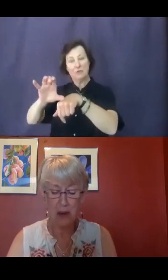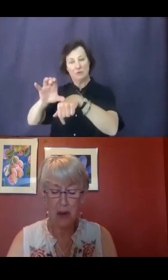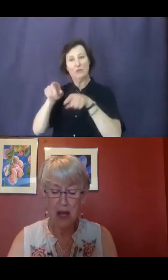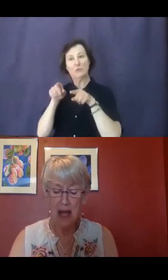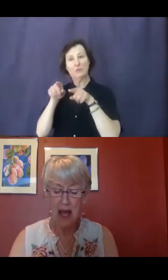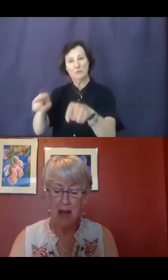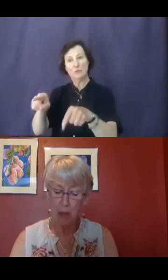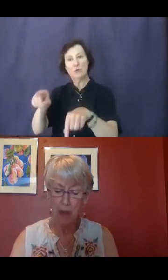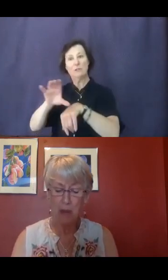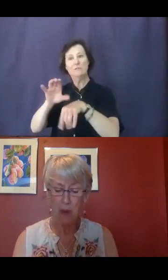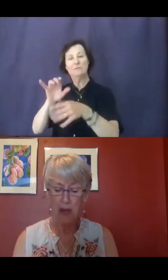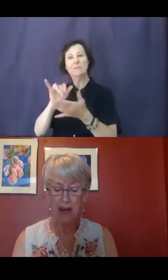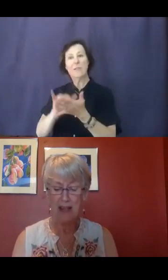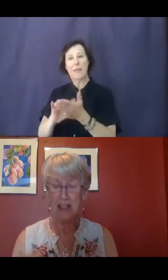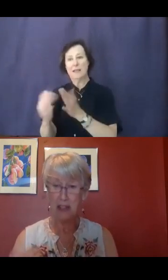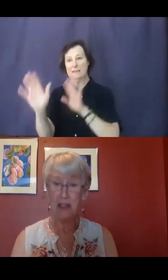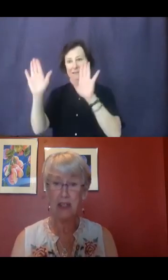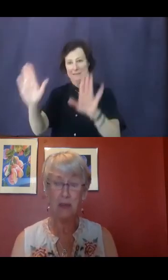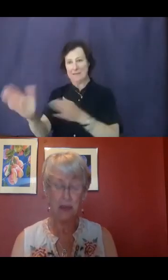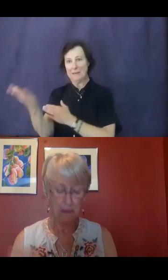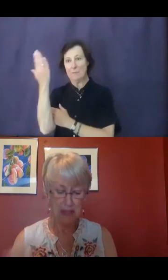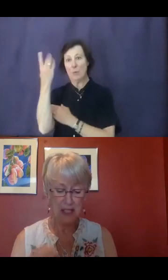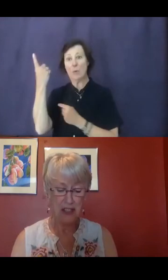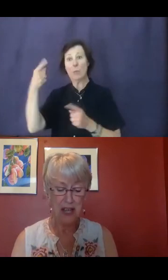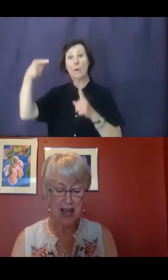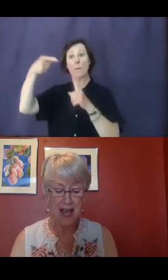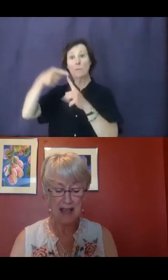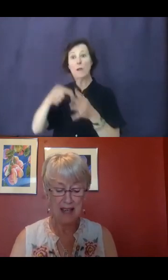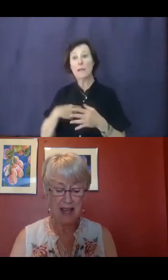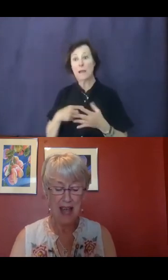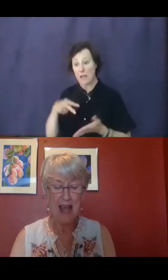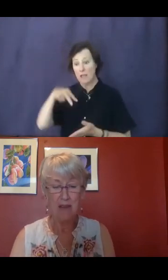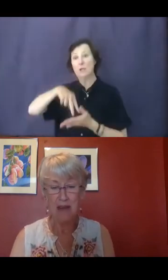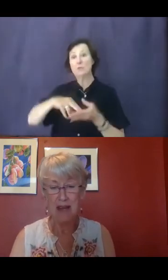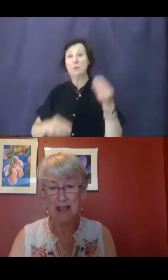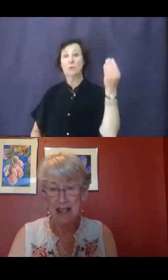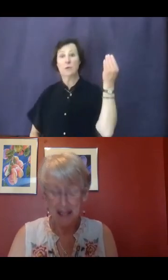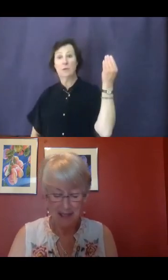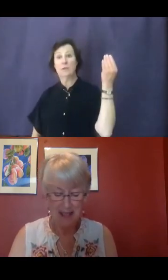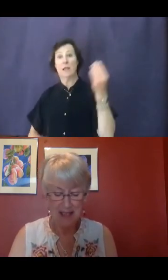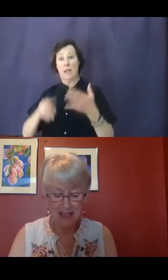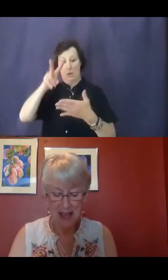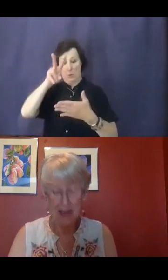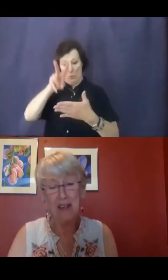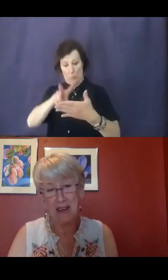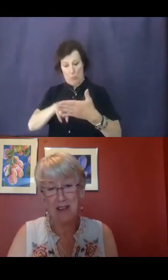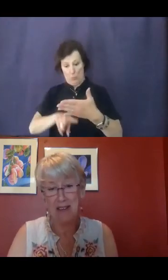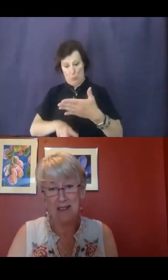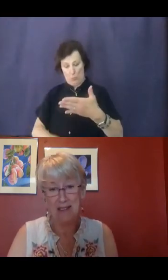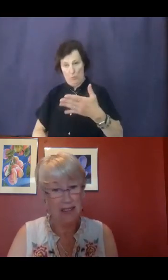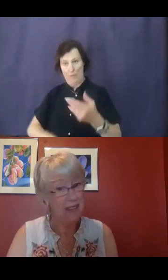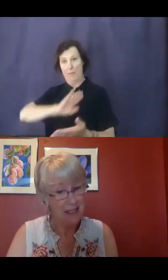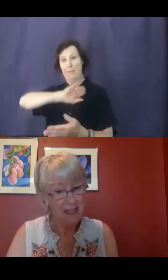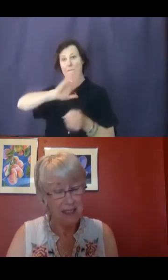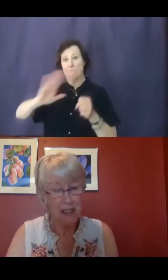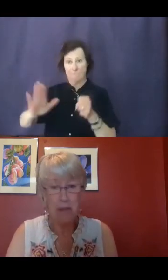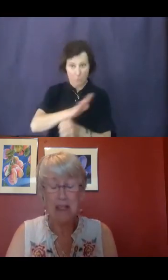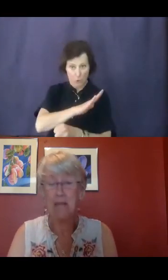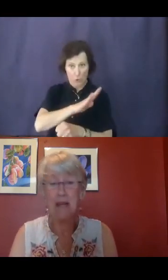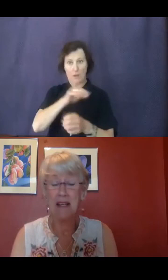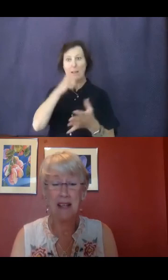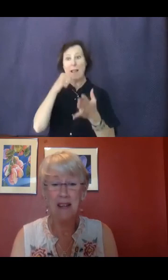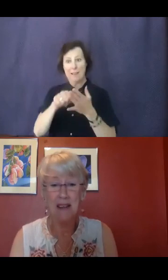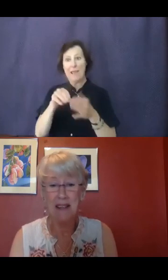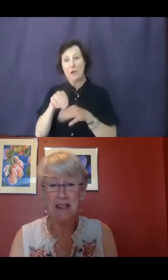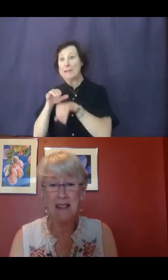service. So at one point, I stood with message in hand and read the entire letter in English because